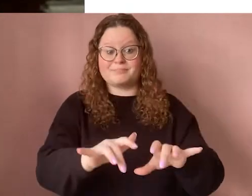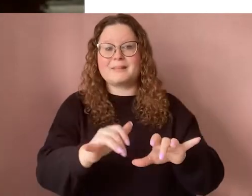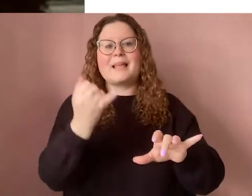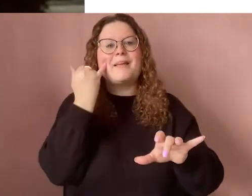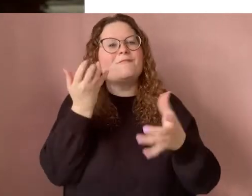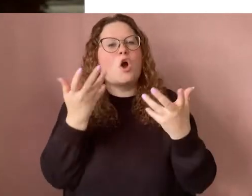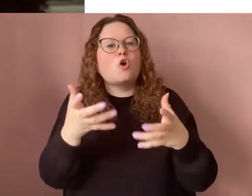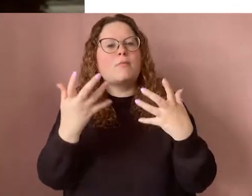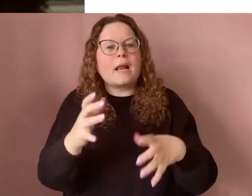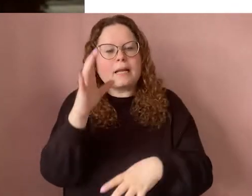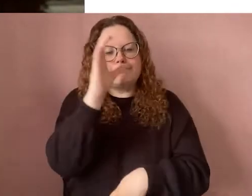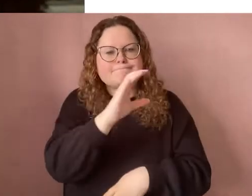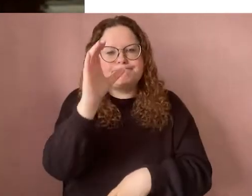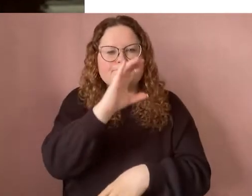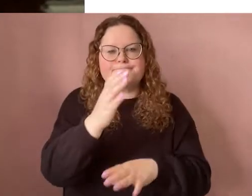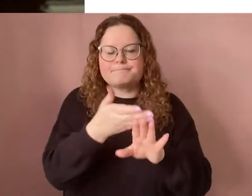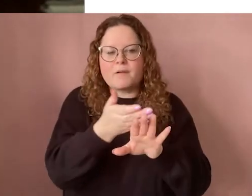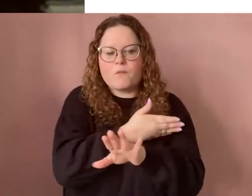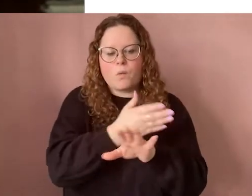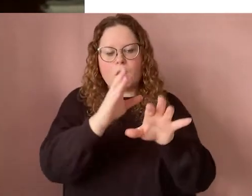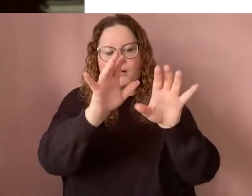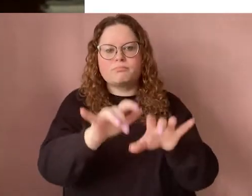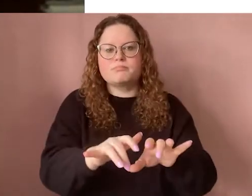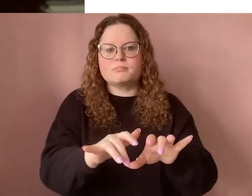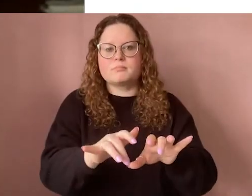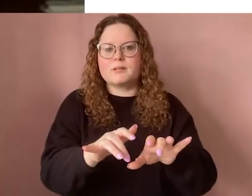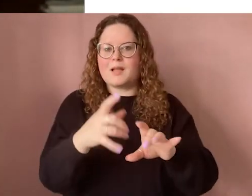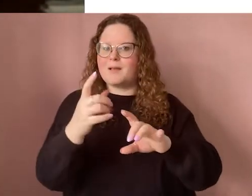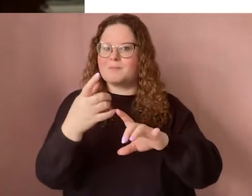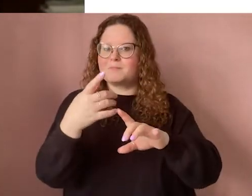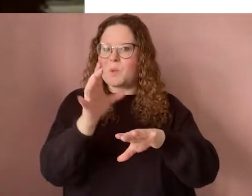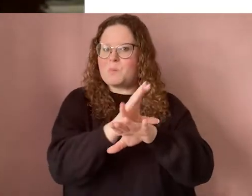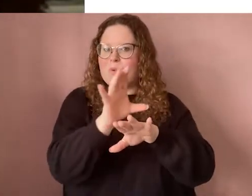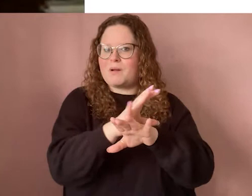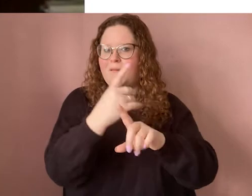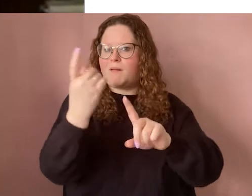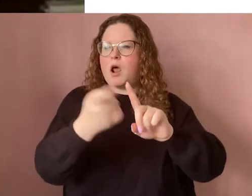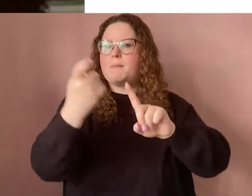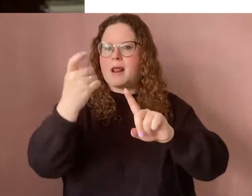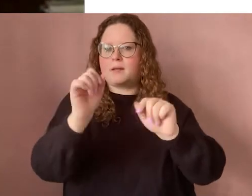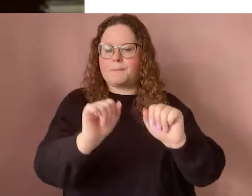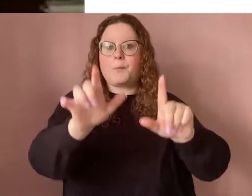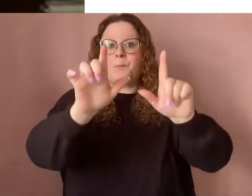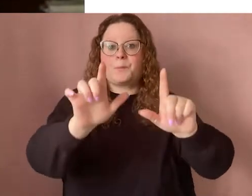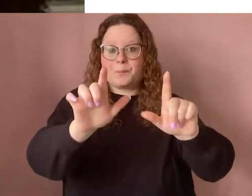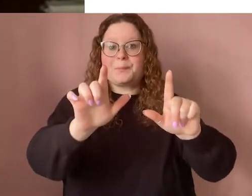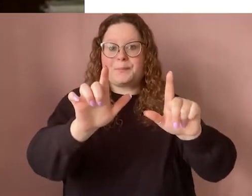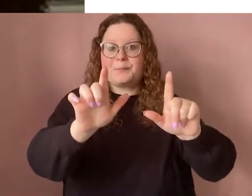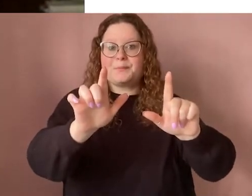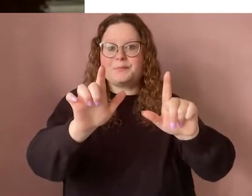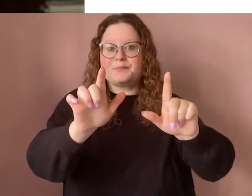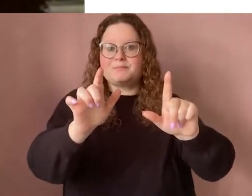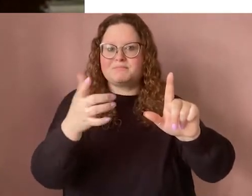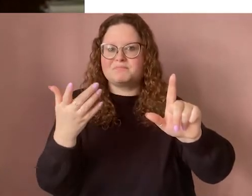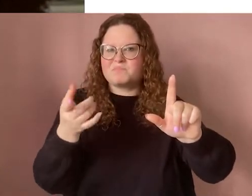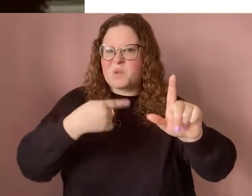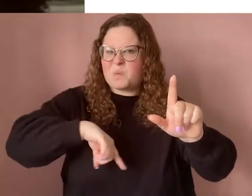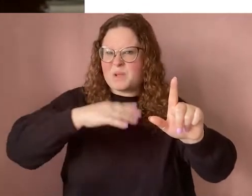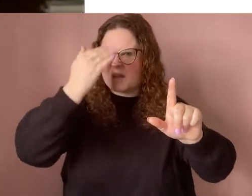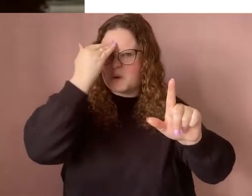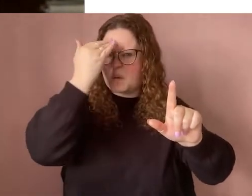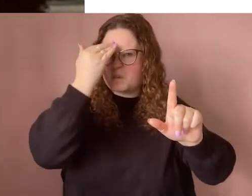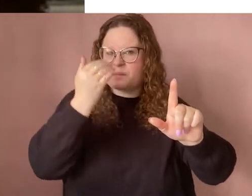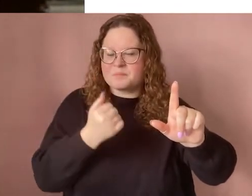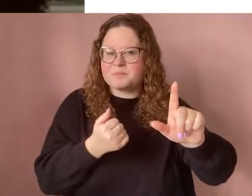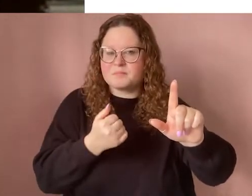used before, you'll notice it fills it in itself before you've finished. That happens all the time.